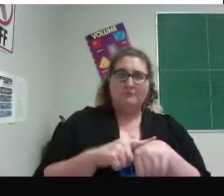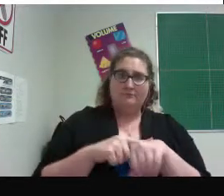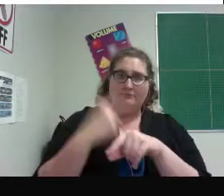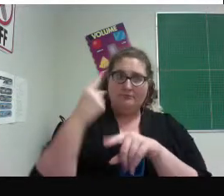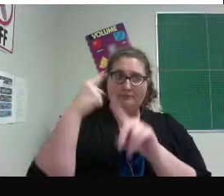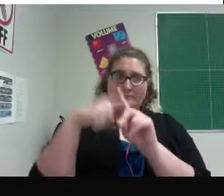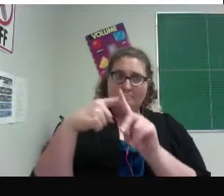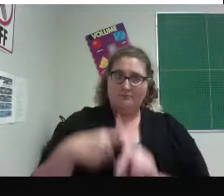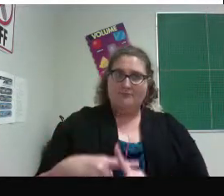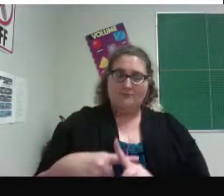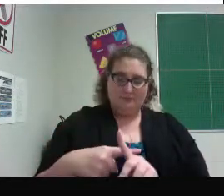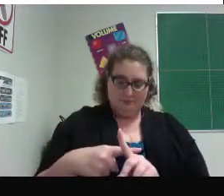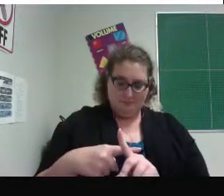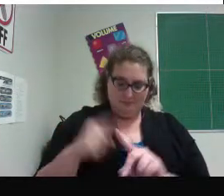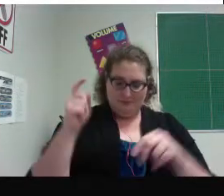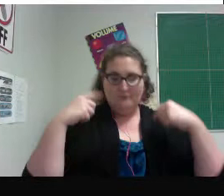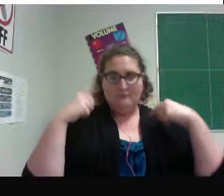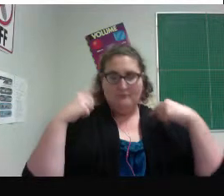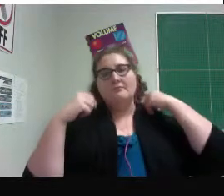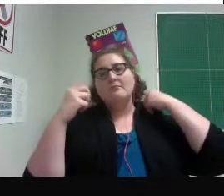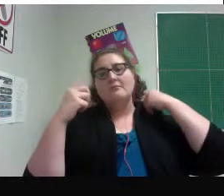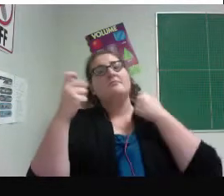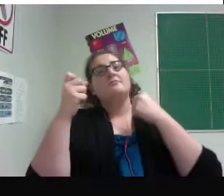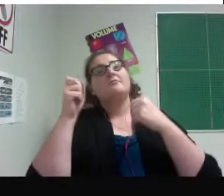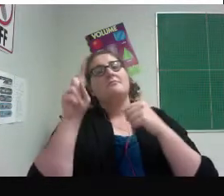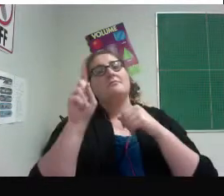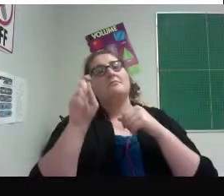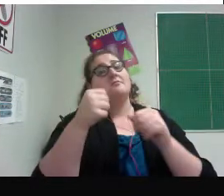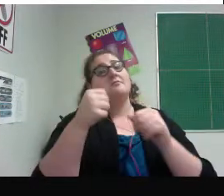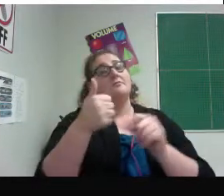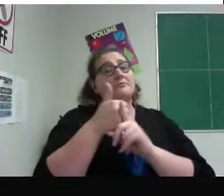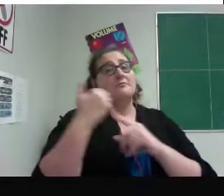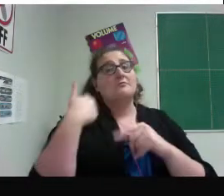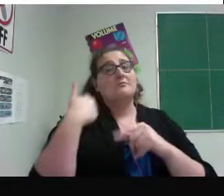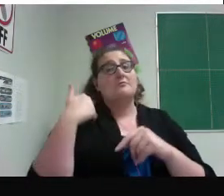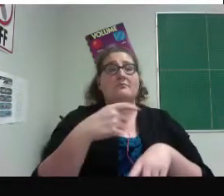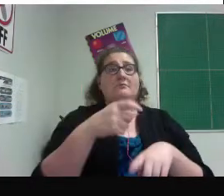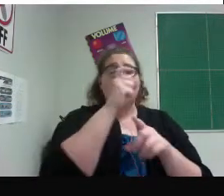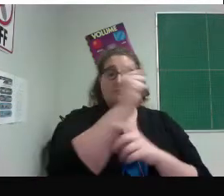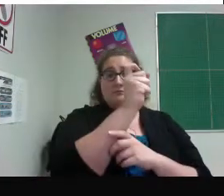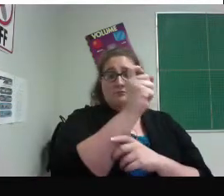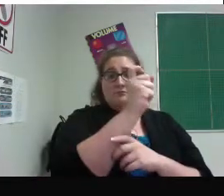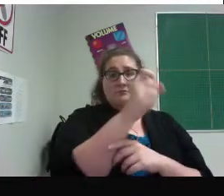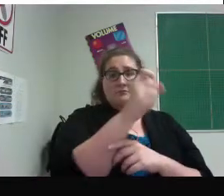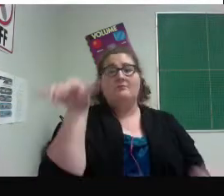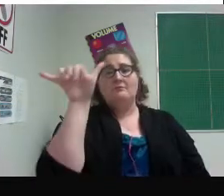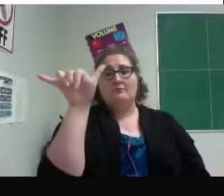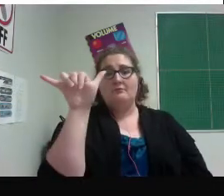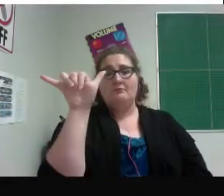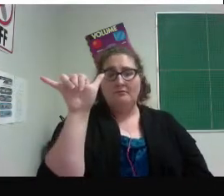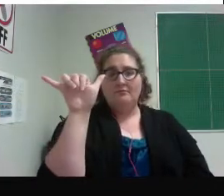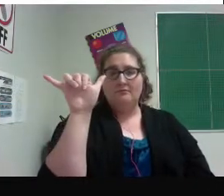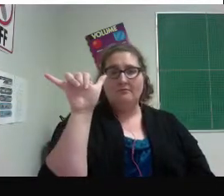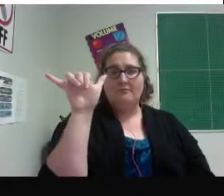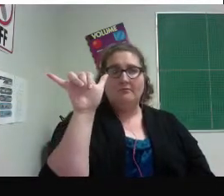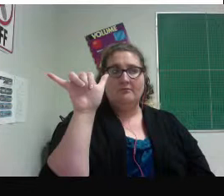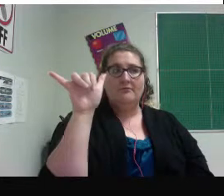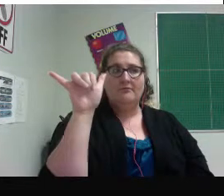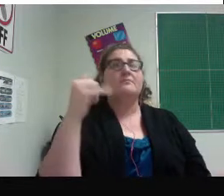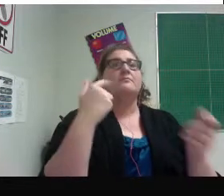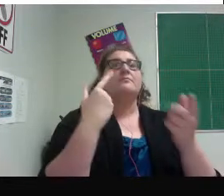a little bit of time. You need to ask yourself, when I have this in a column, you can think of this is my x value, this is my y